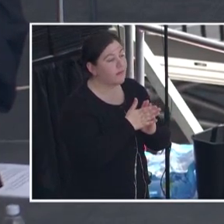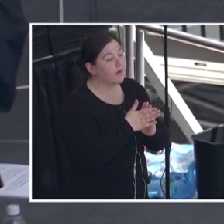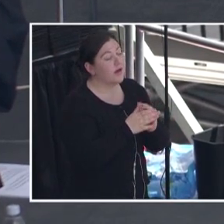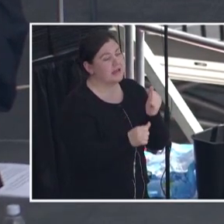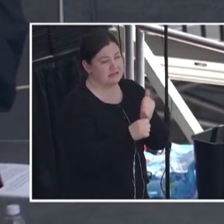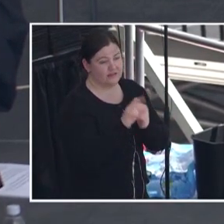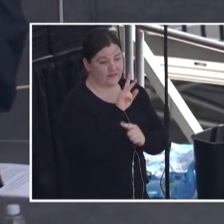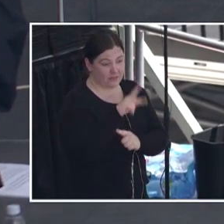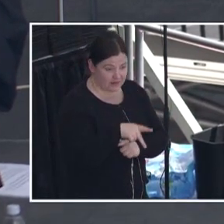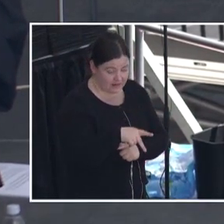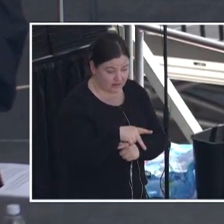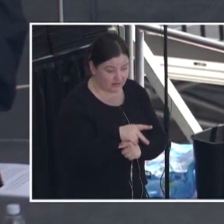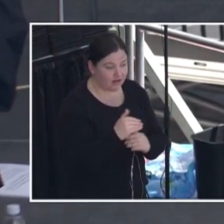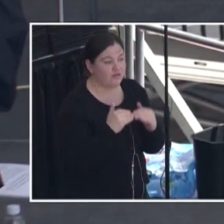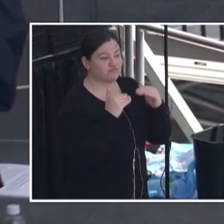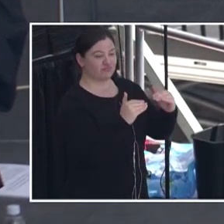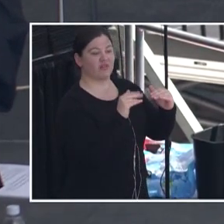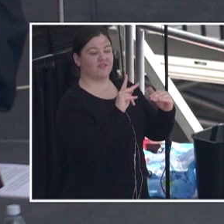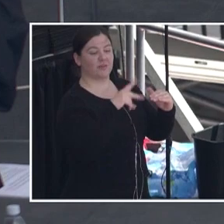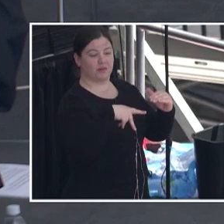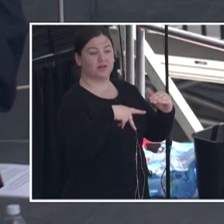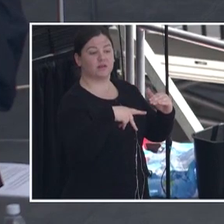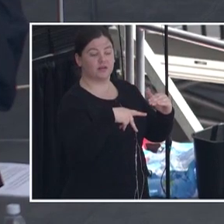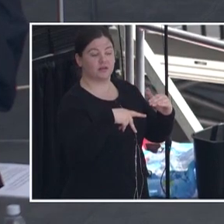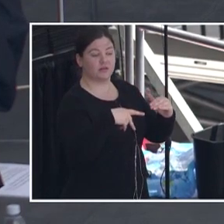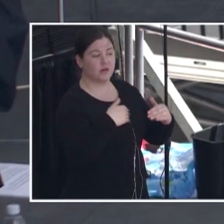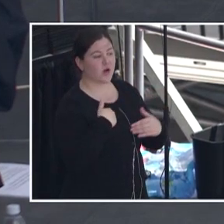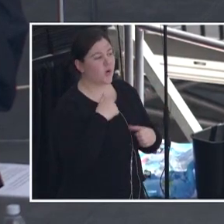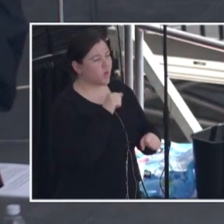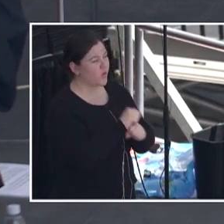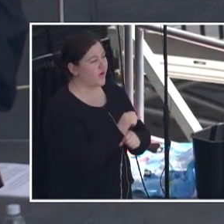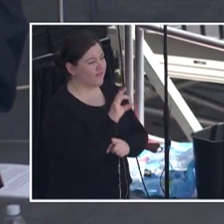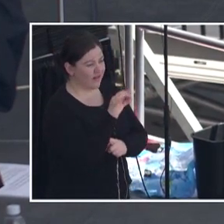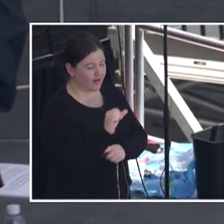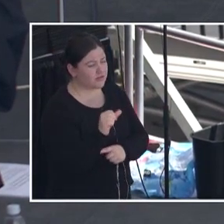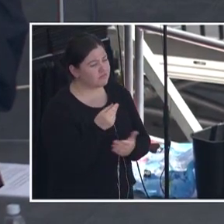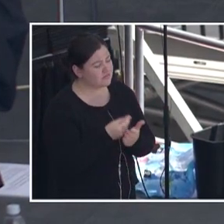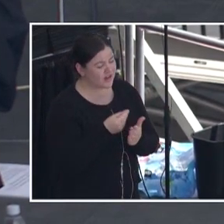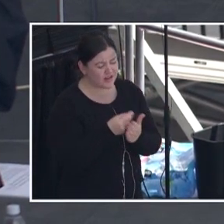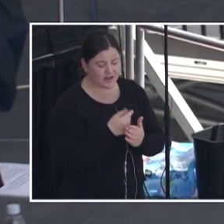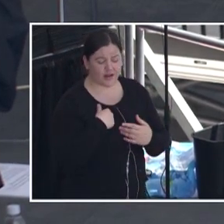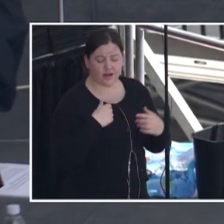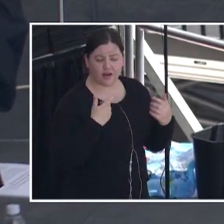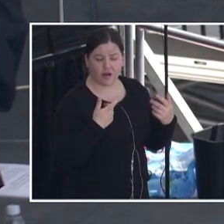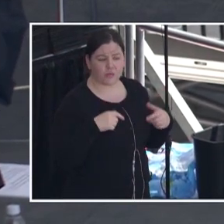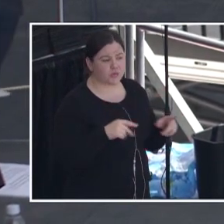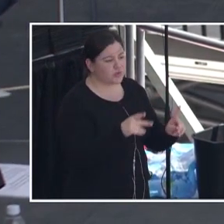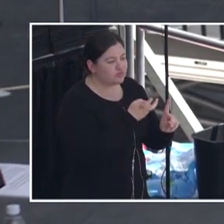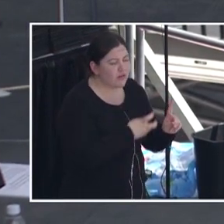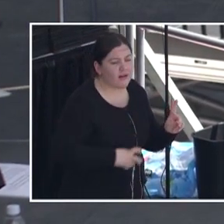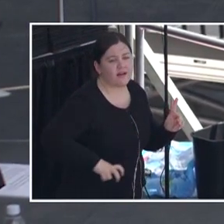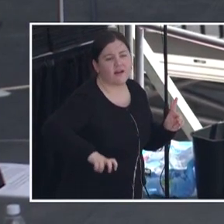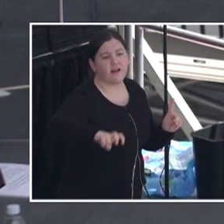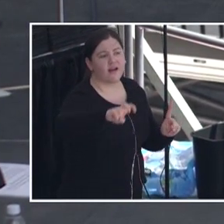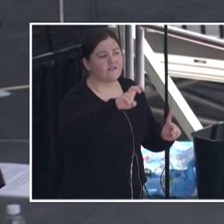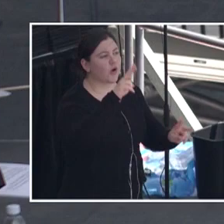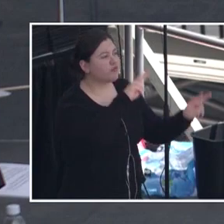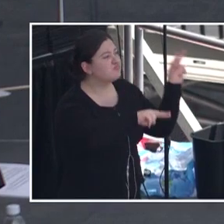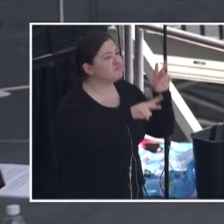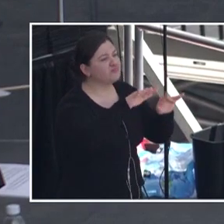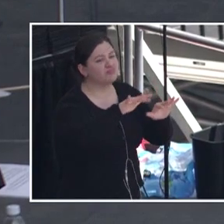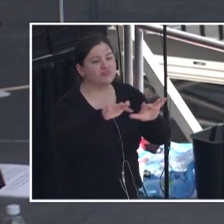president. As a financial analyst, I was able to travel and experience the